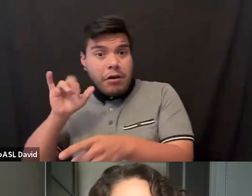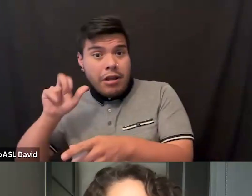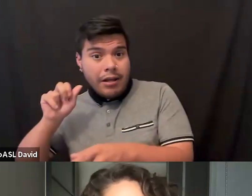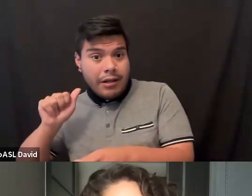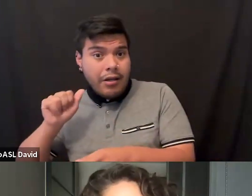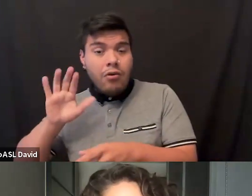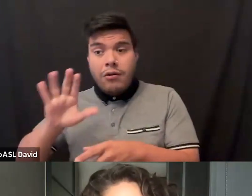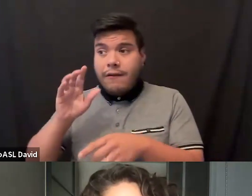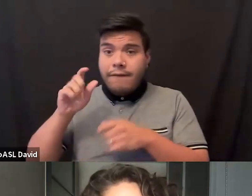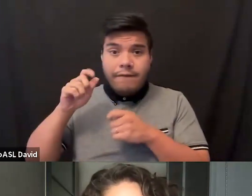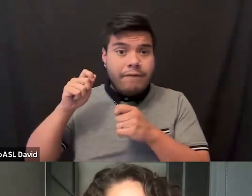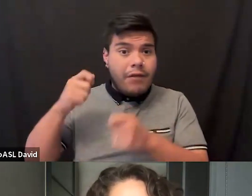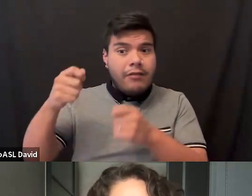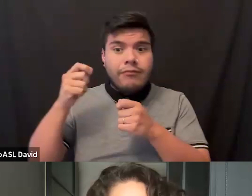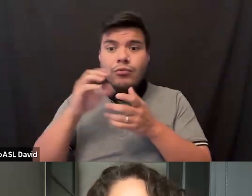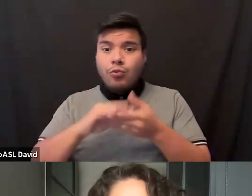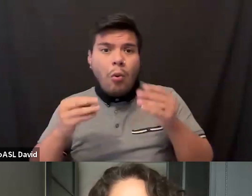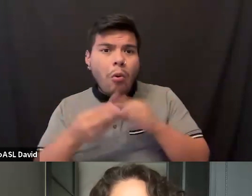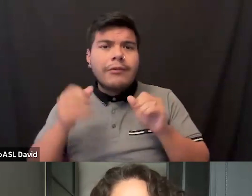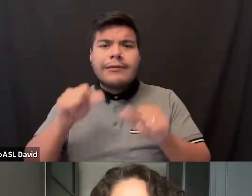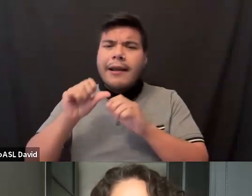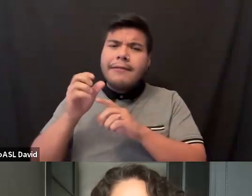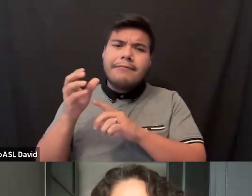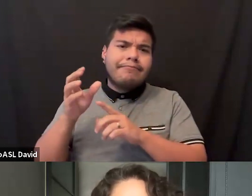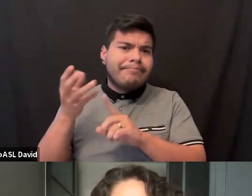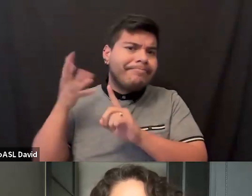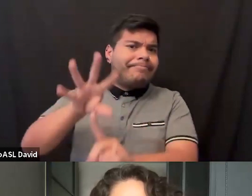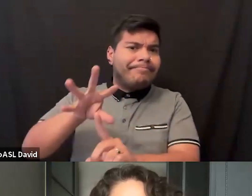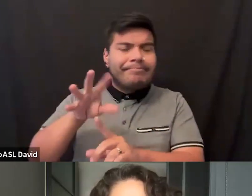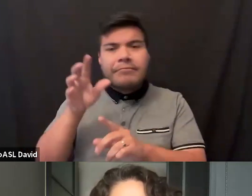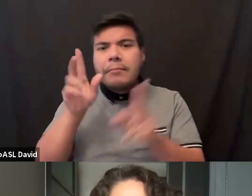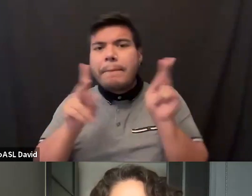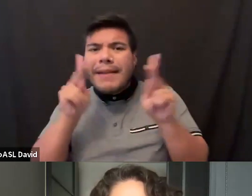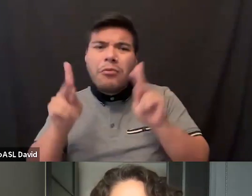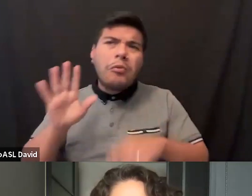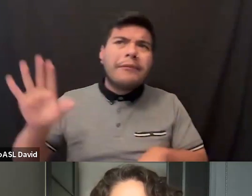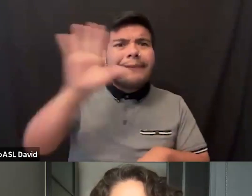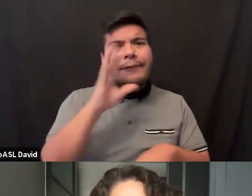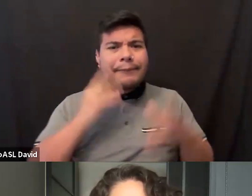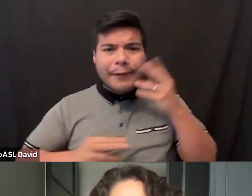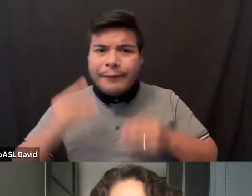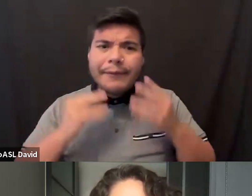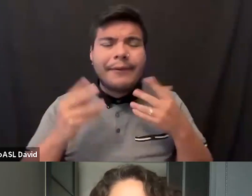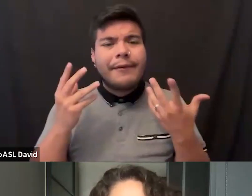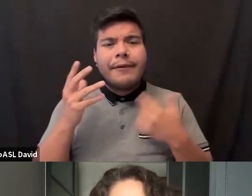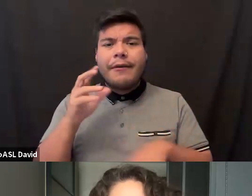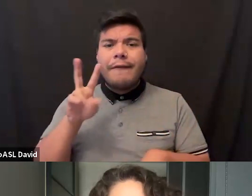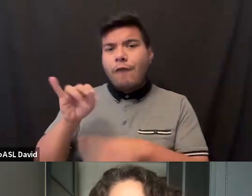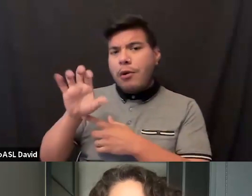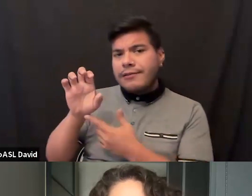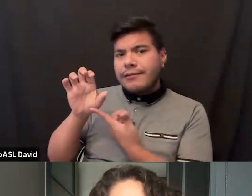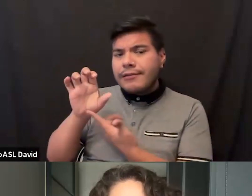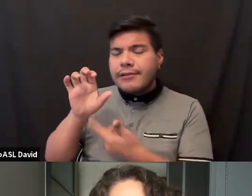telling stories where you get to amplify underheard voices. And, you know, these are voices that talking about things that people need to listen to